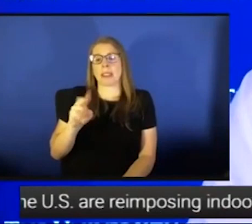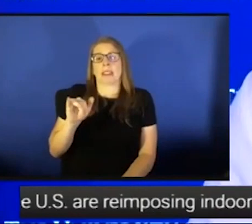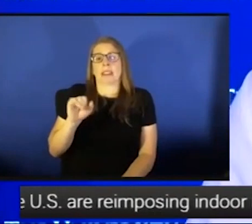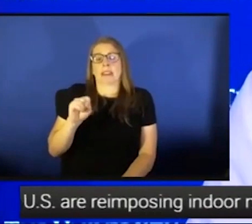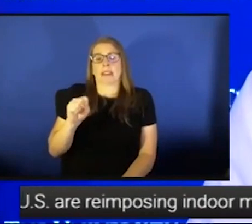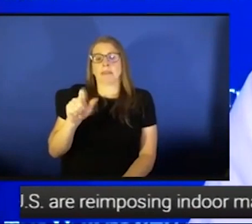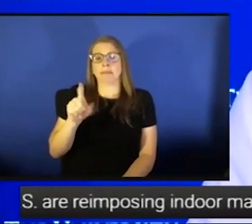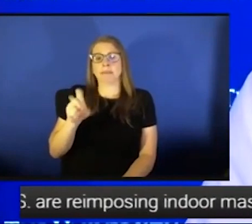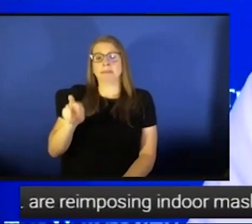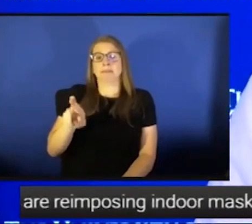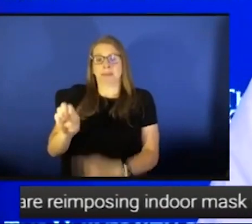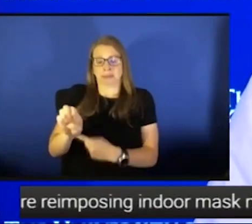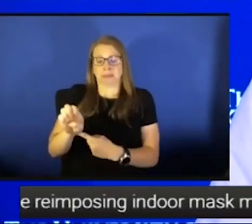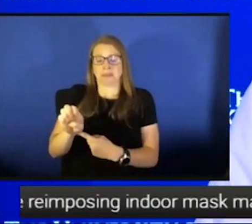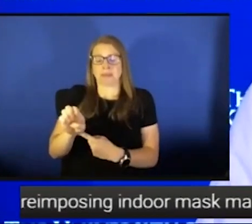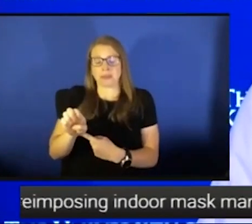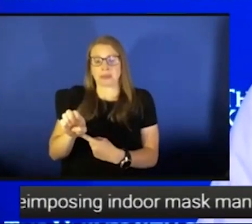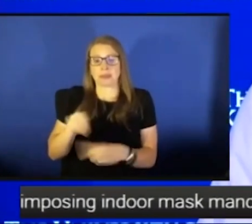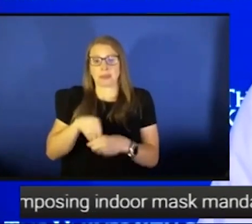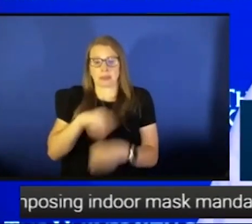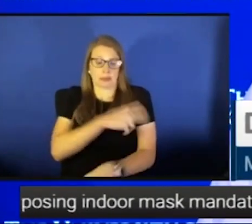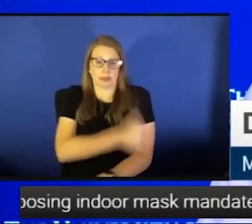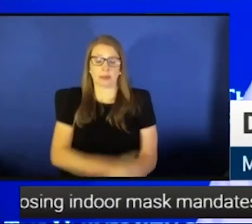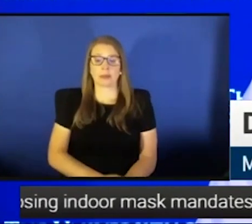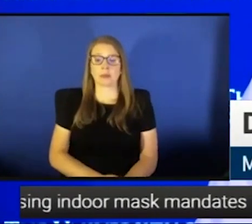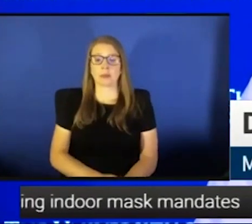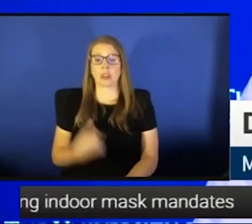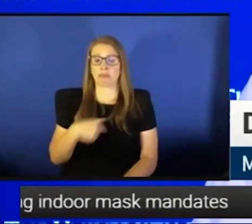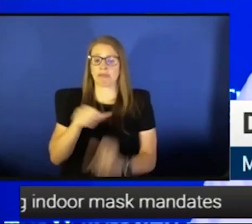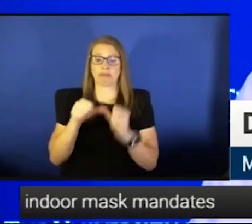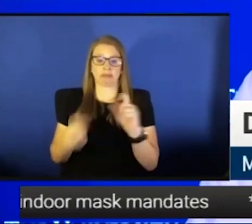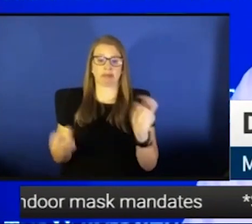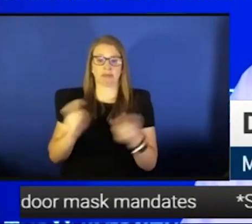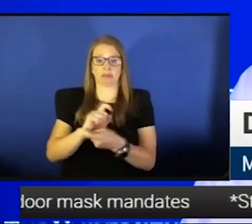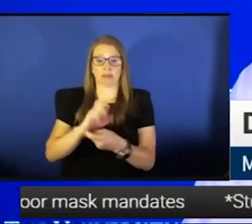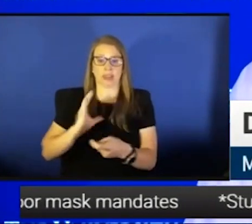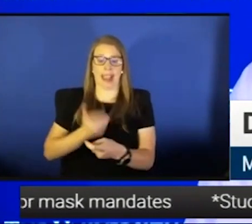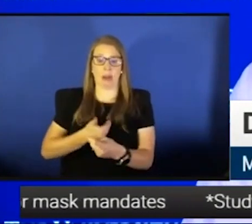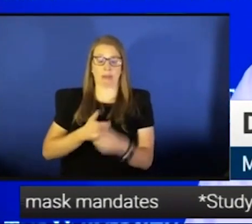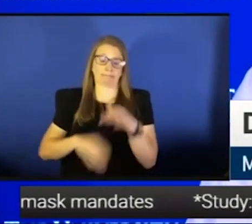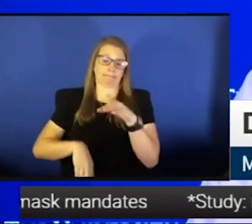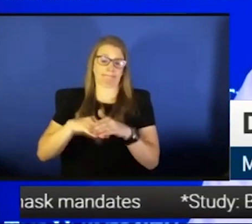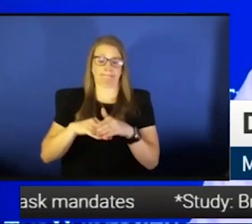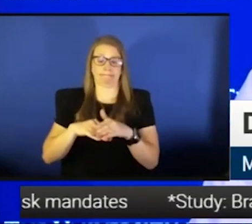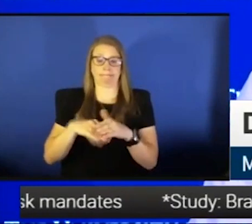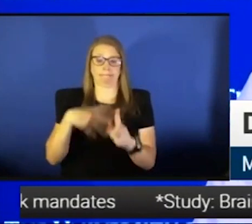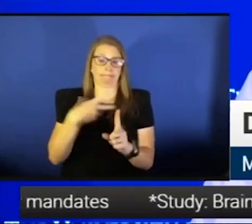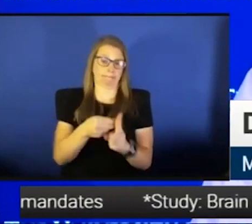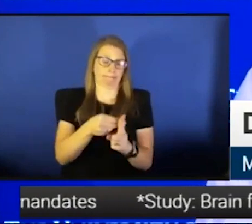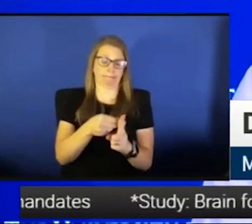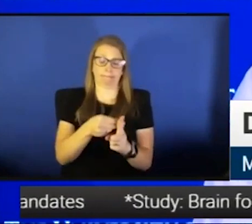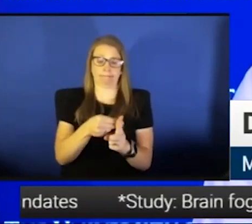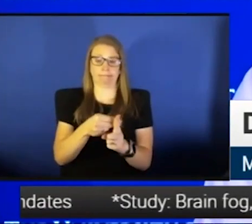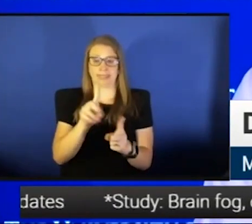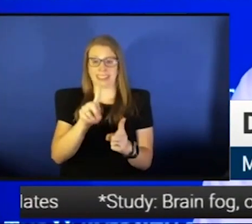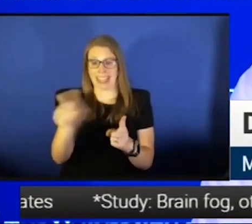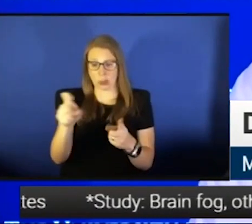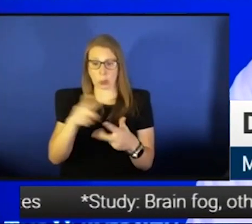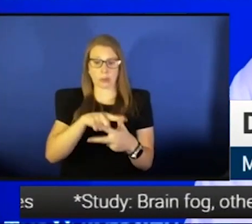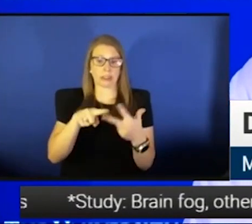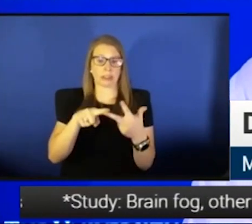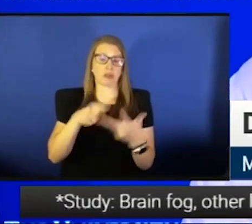part of the fact that we are continuing to evolve our optimal vaccination, diagnosis, and